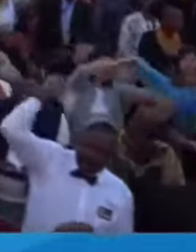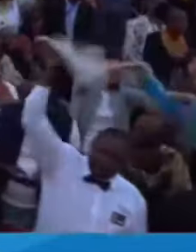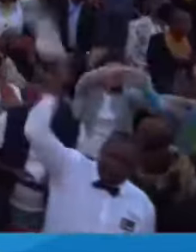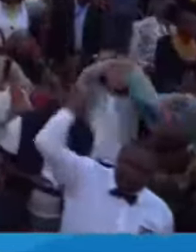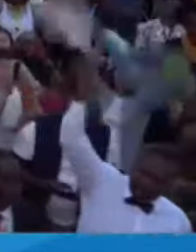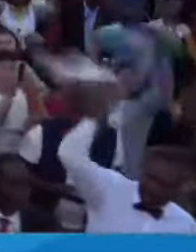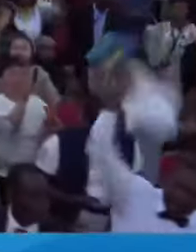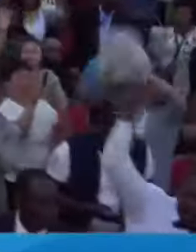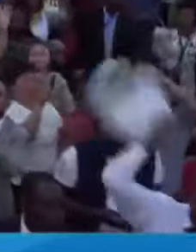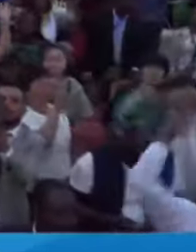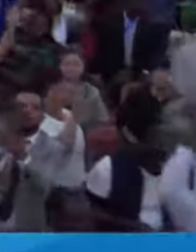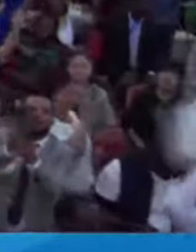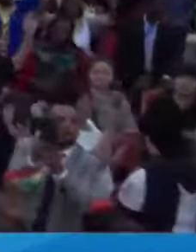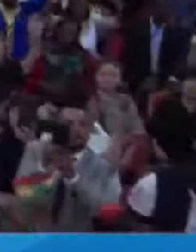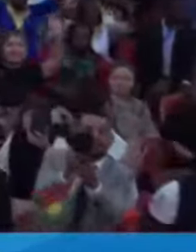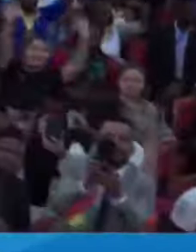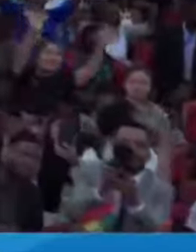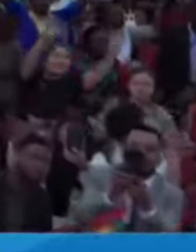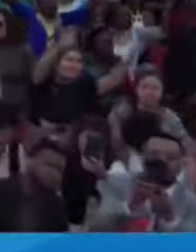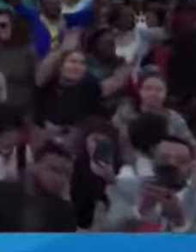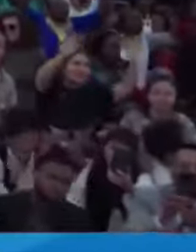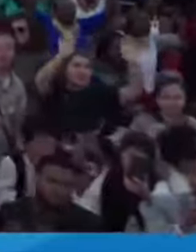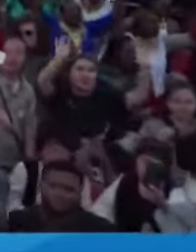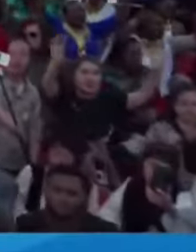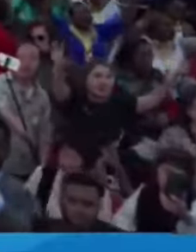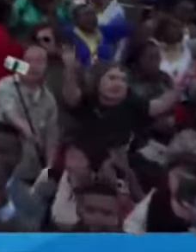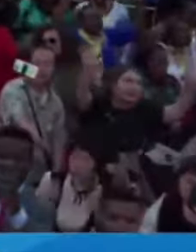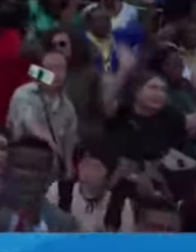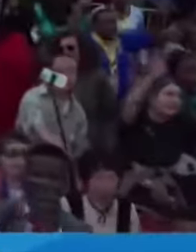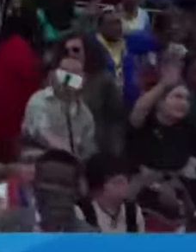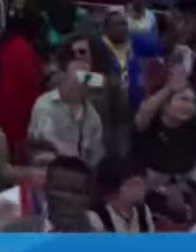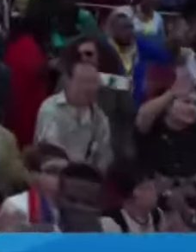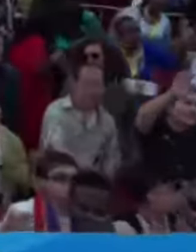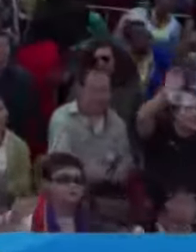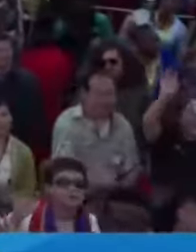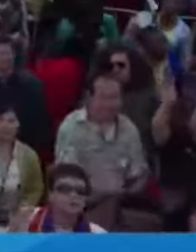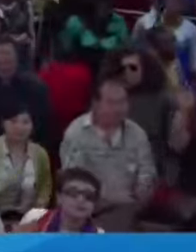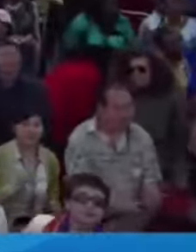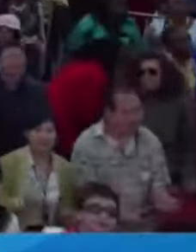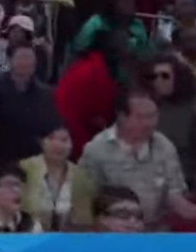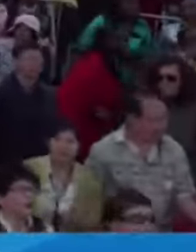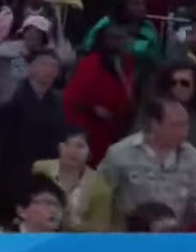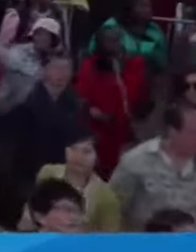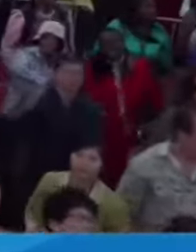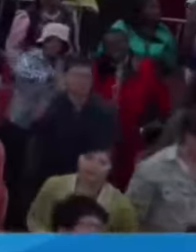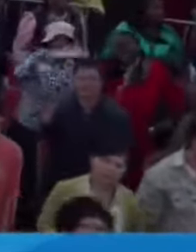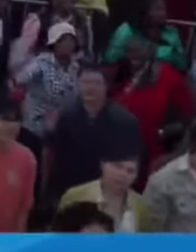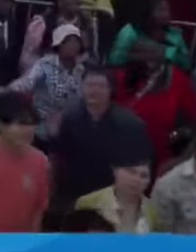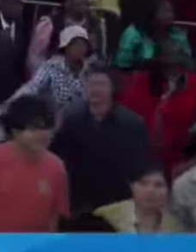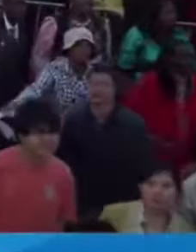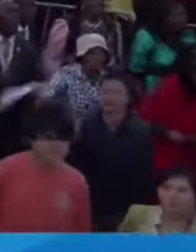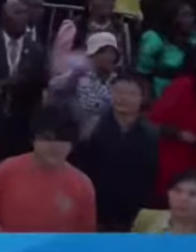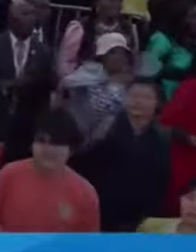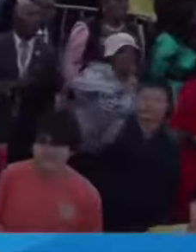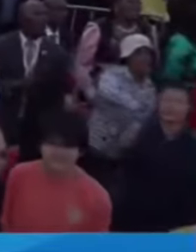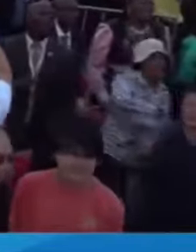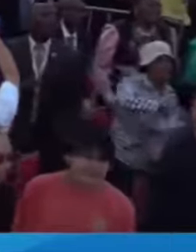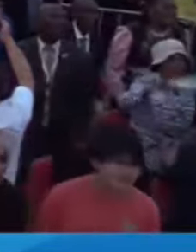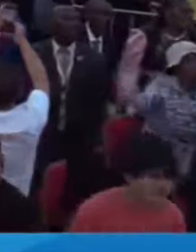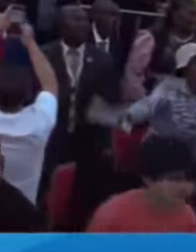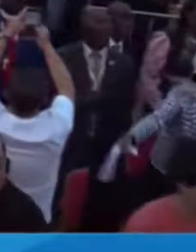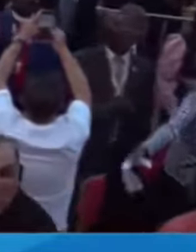higher Hallelujah in your name every KNE in your name